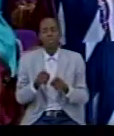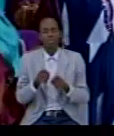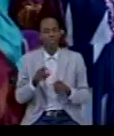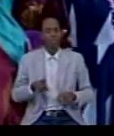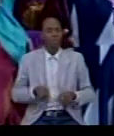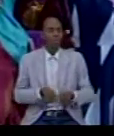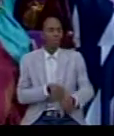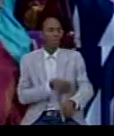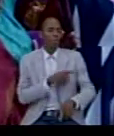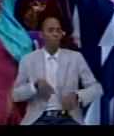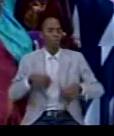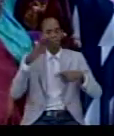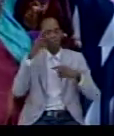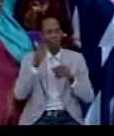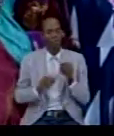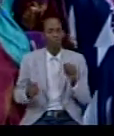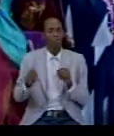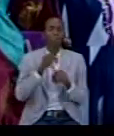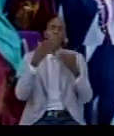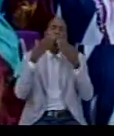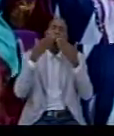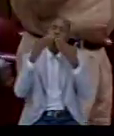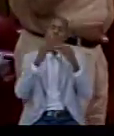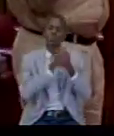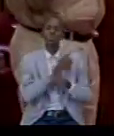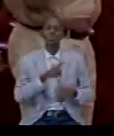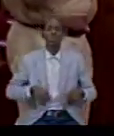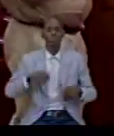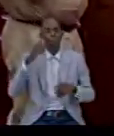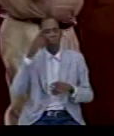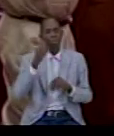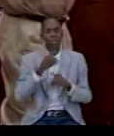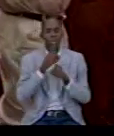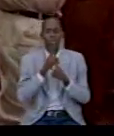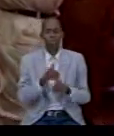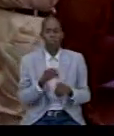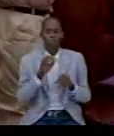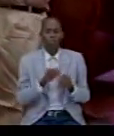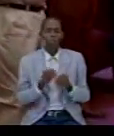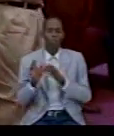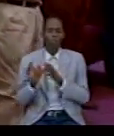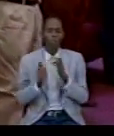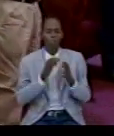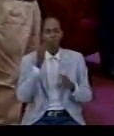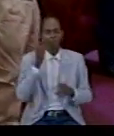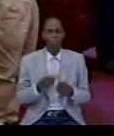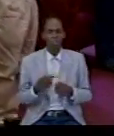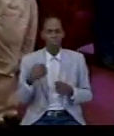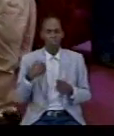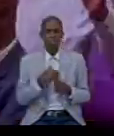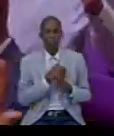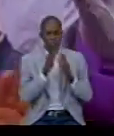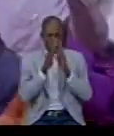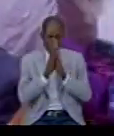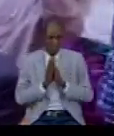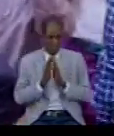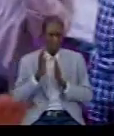everyone. Thank you, Lord, for the answer. In Jesus' name we